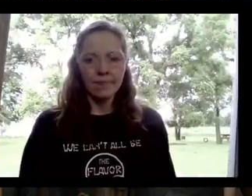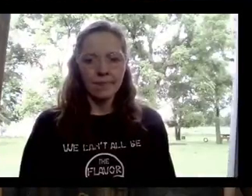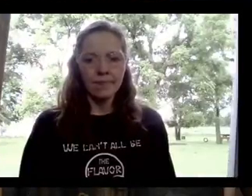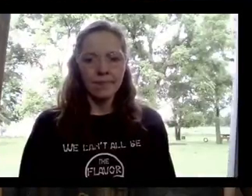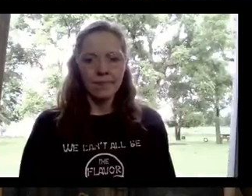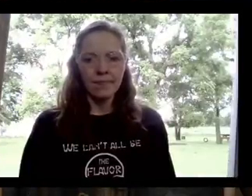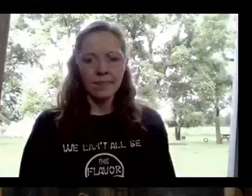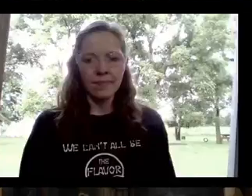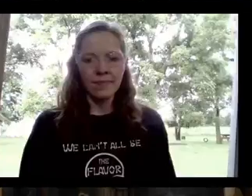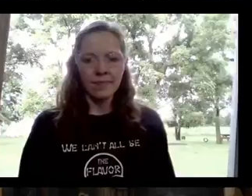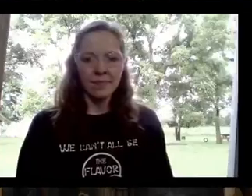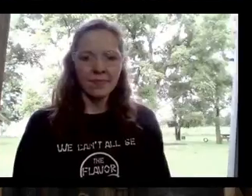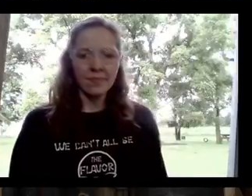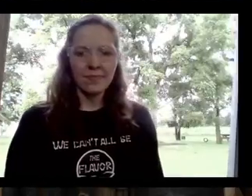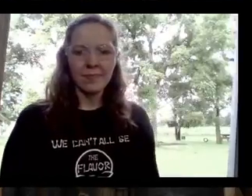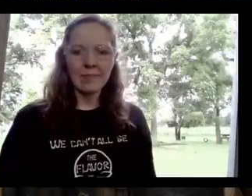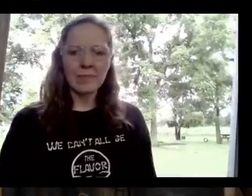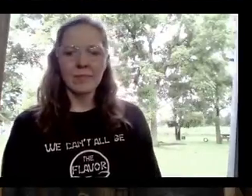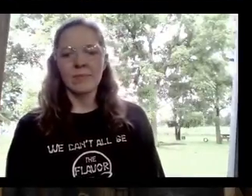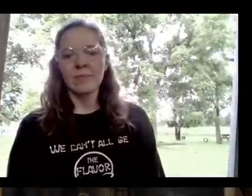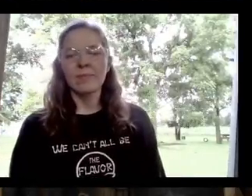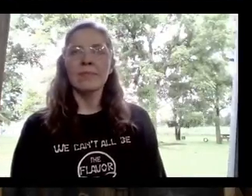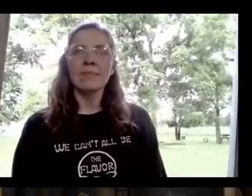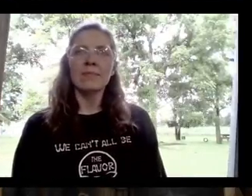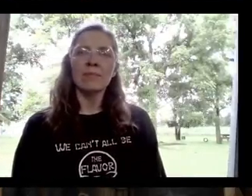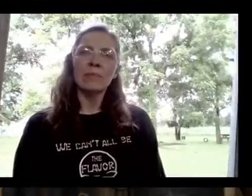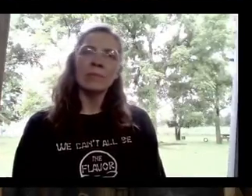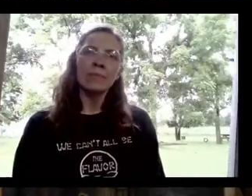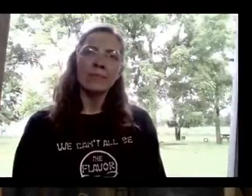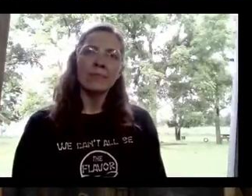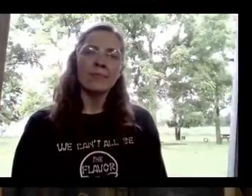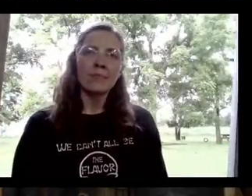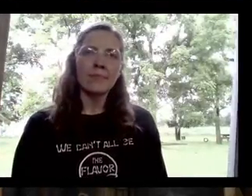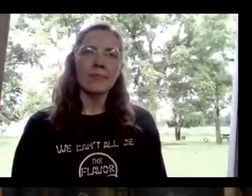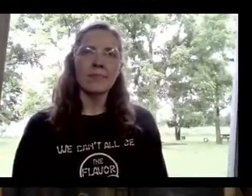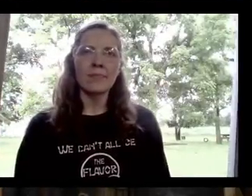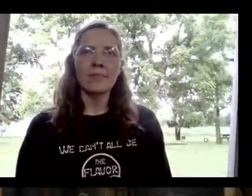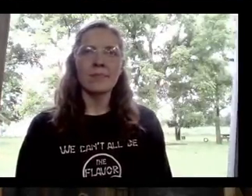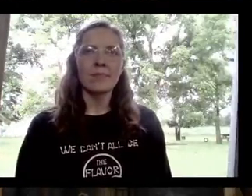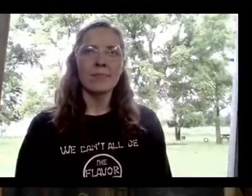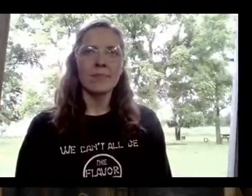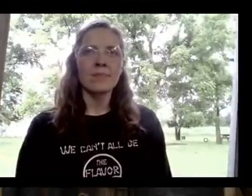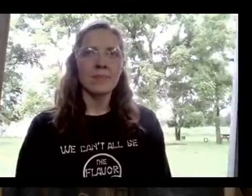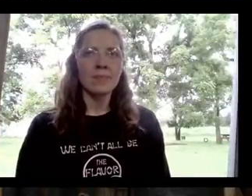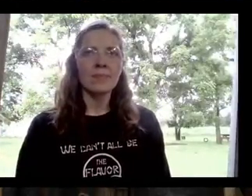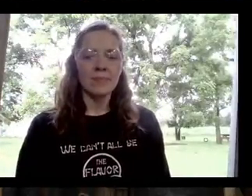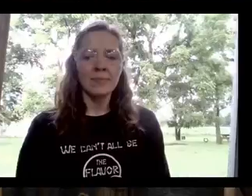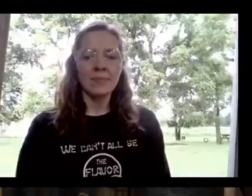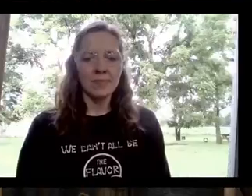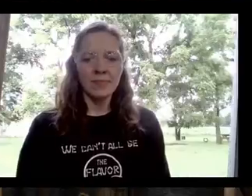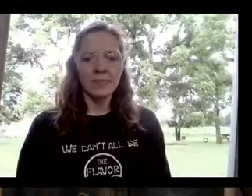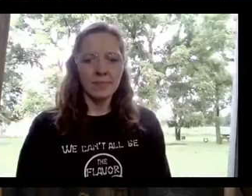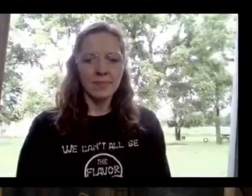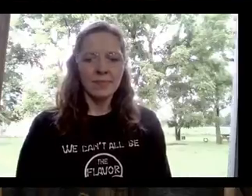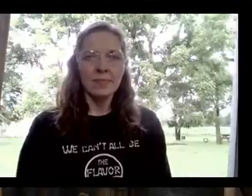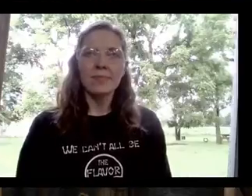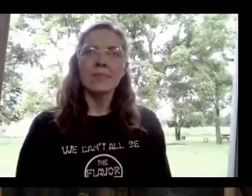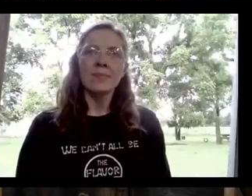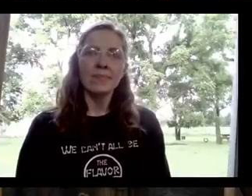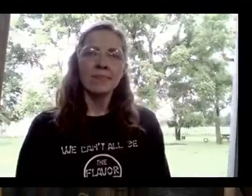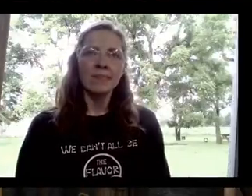purchase through that plug on that website, it gives us a small little kickback from Amazon, a small commission